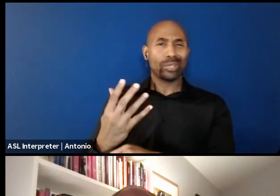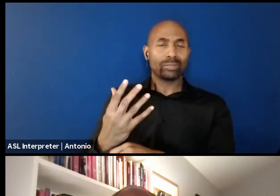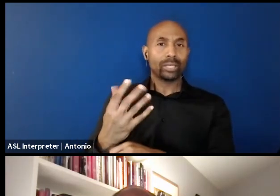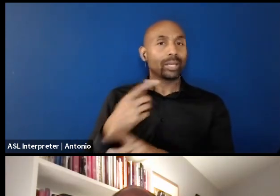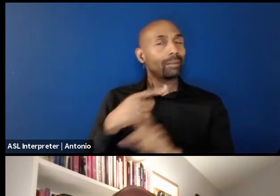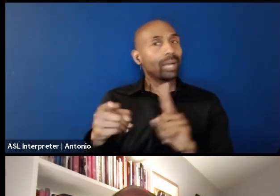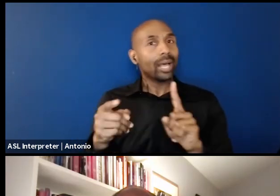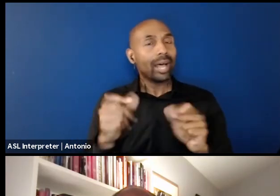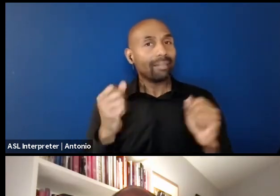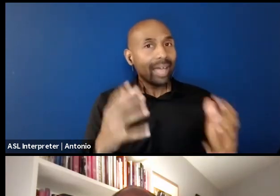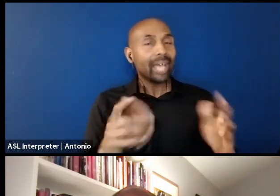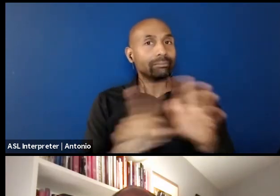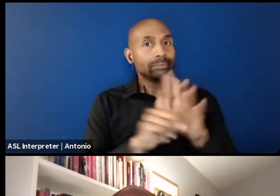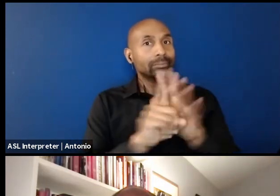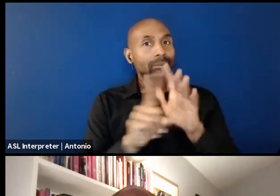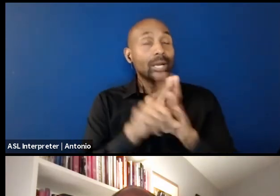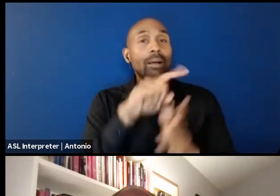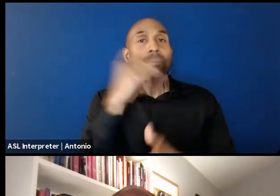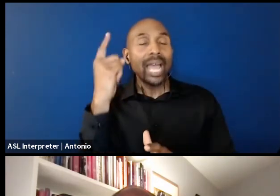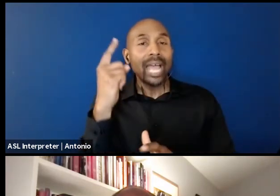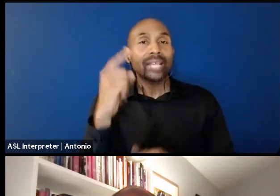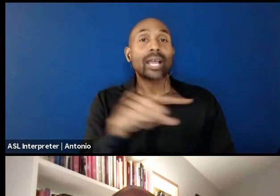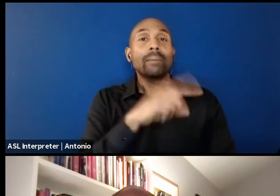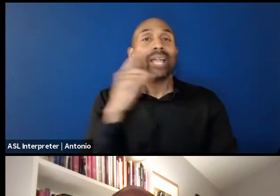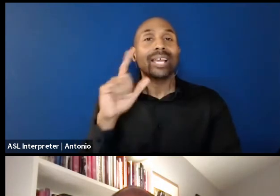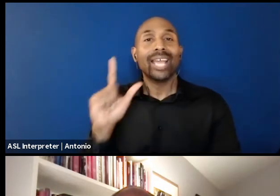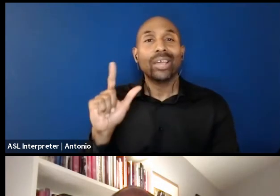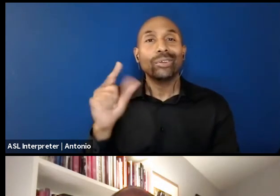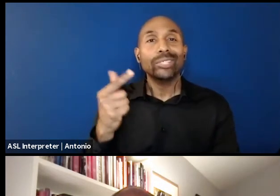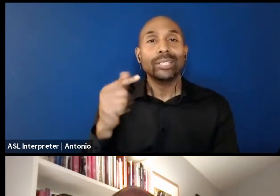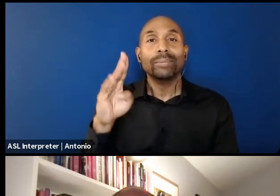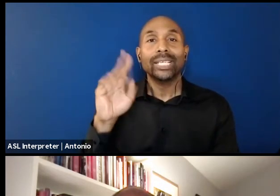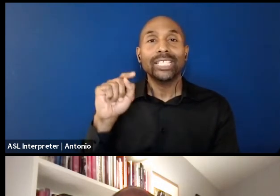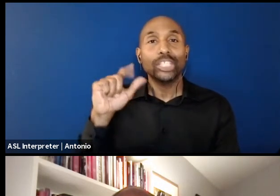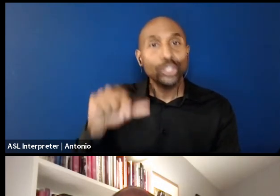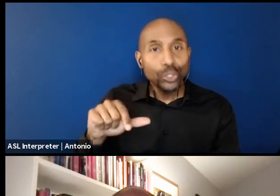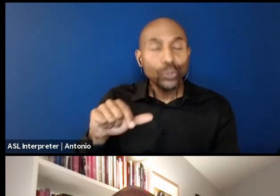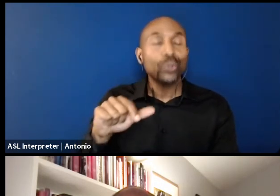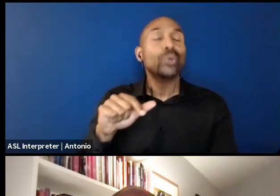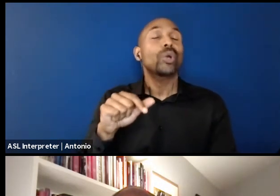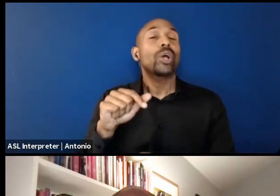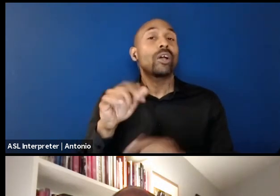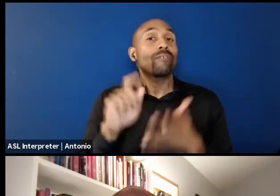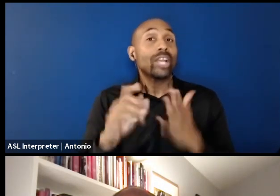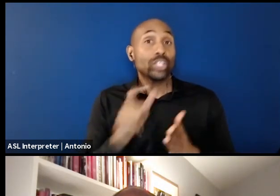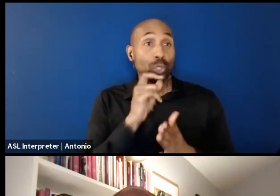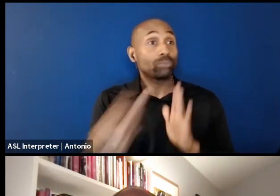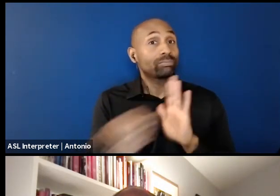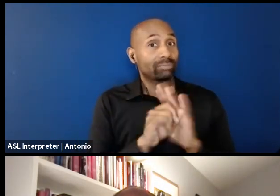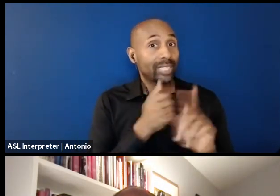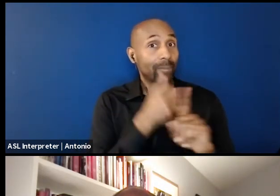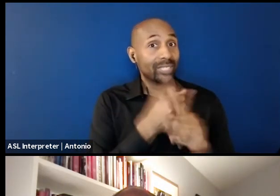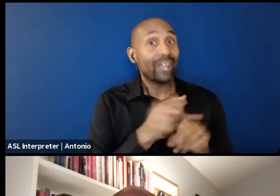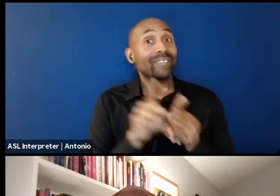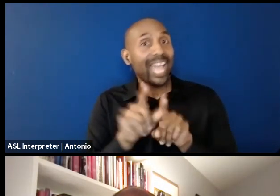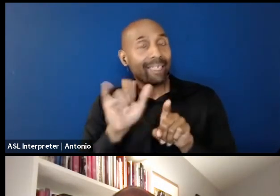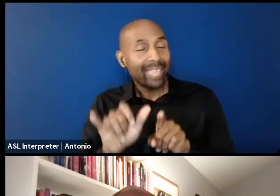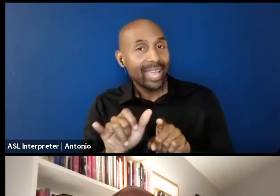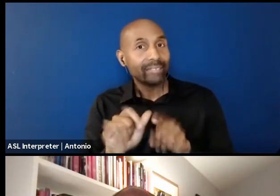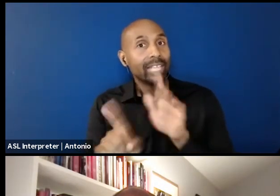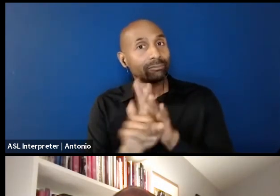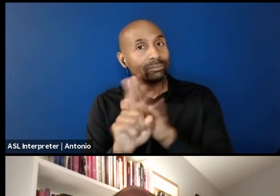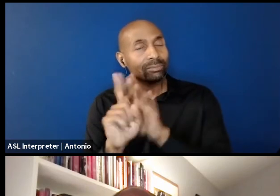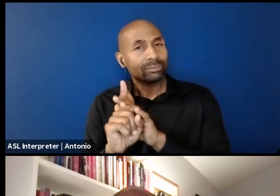Black and Black LGBTQ identified writers within the landscape. I'm really curious to know how each of you have resisted